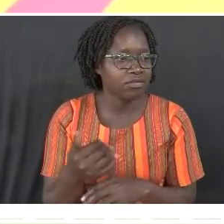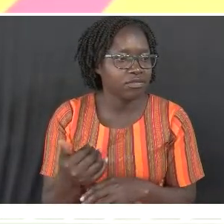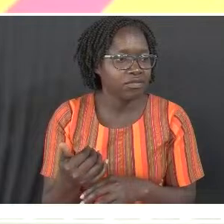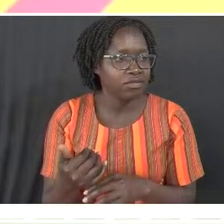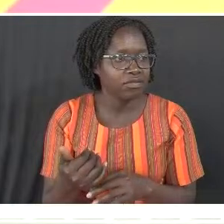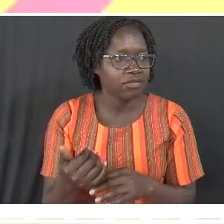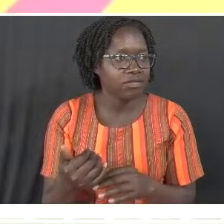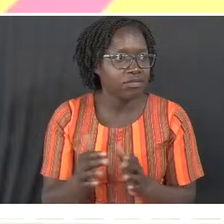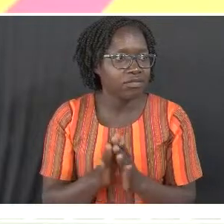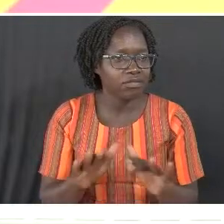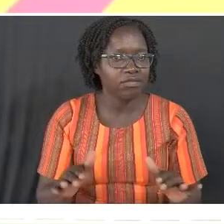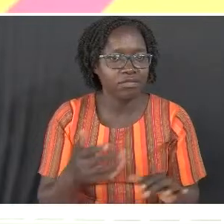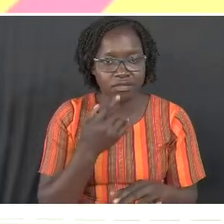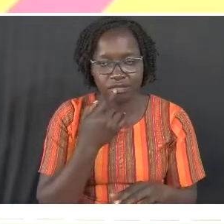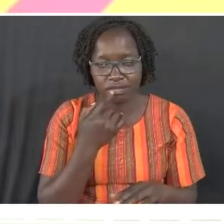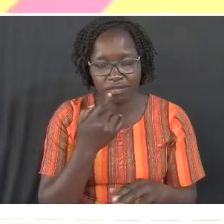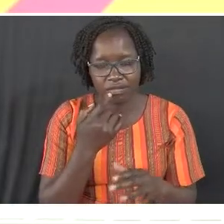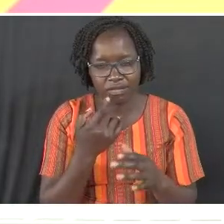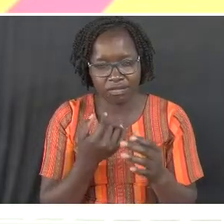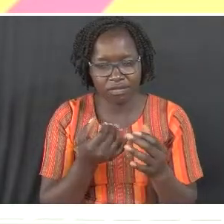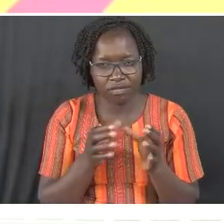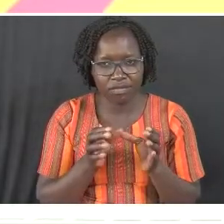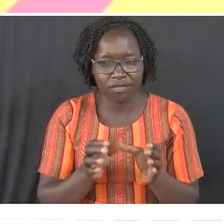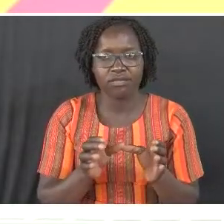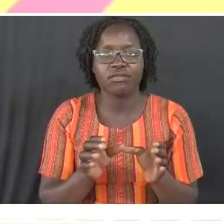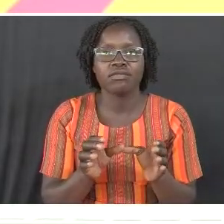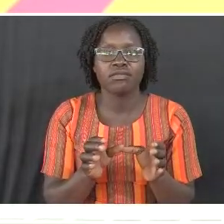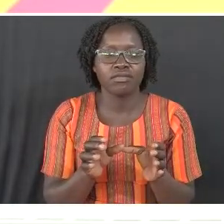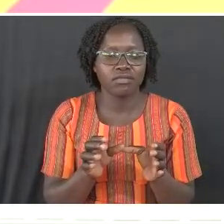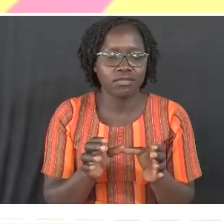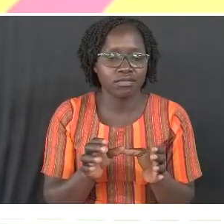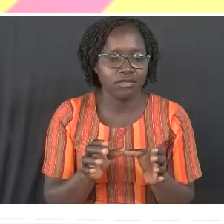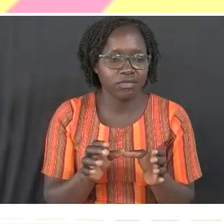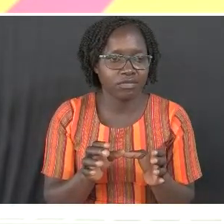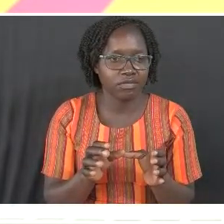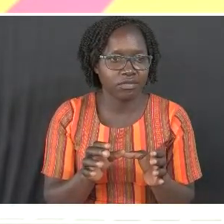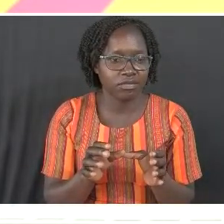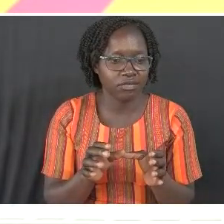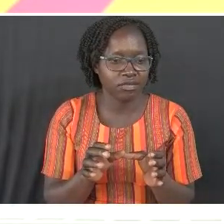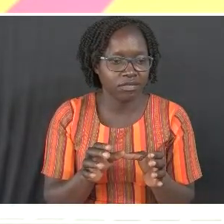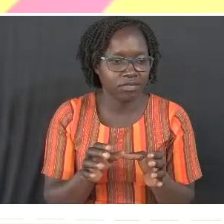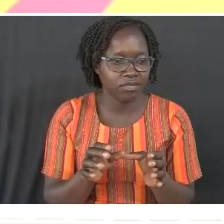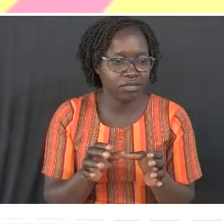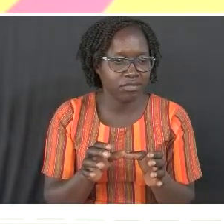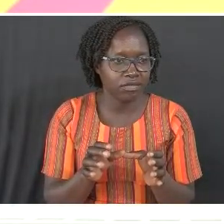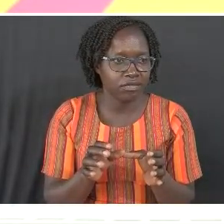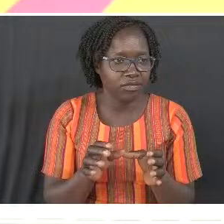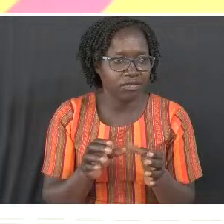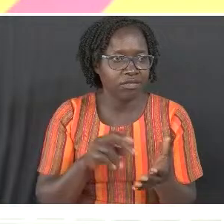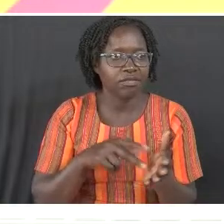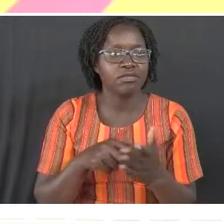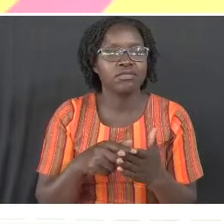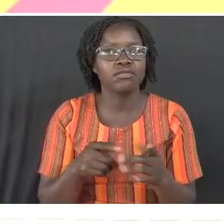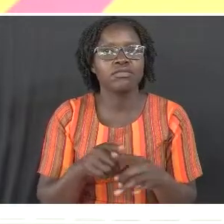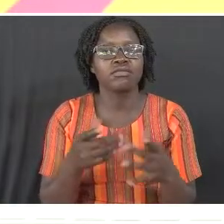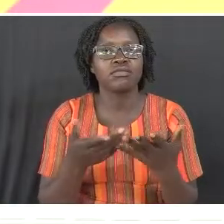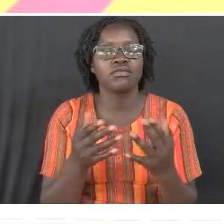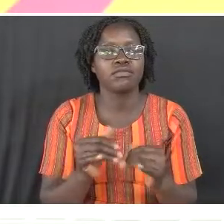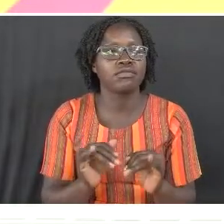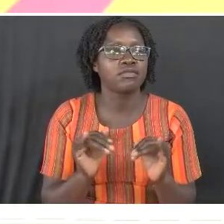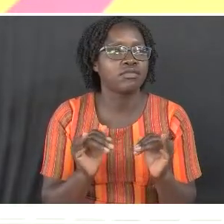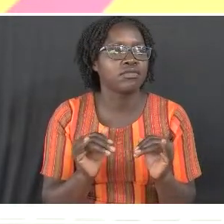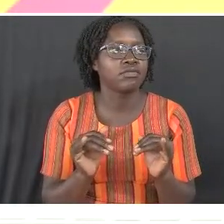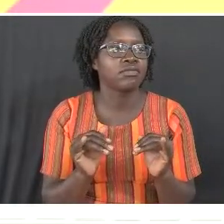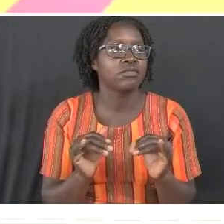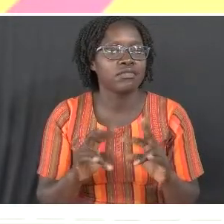which is now the permanent teeth, are trying to push their way, it means that the milk teeth are still there and they are occupying that